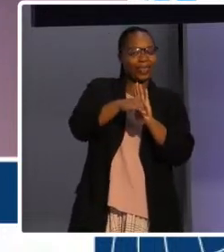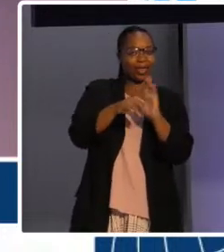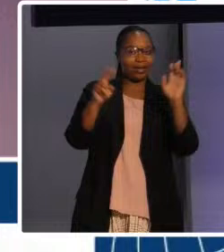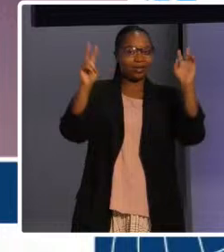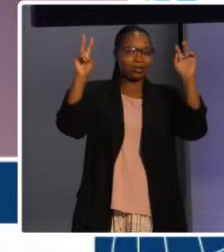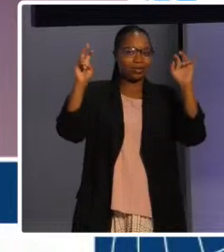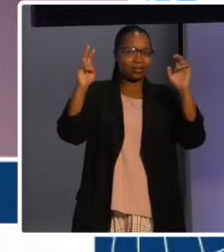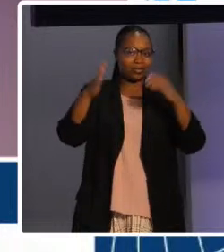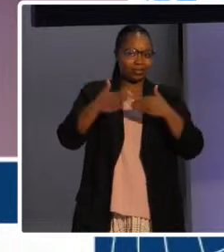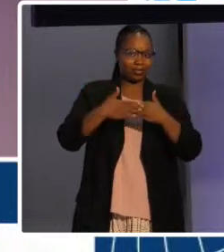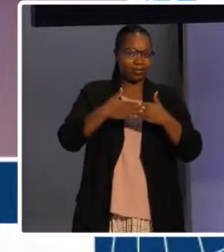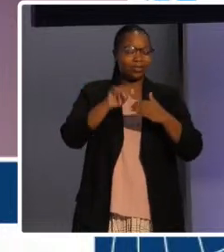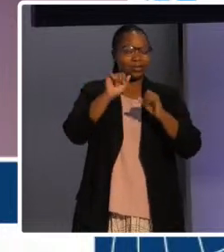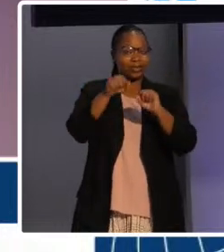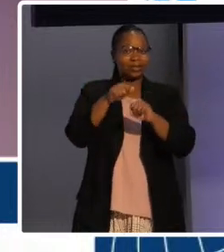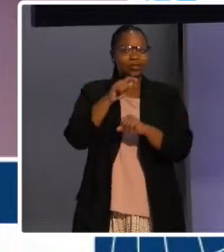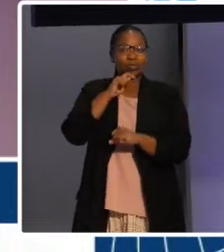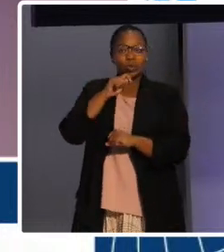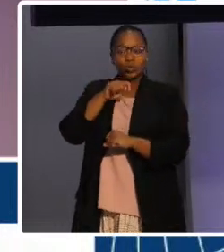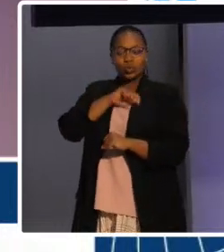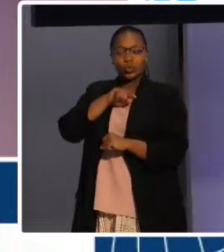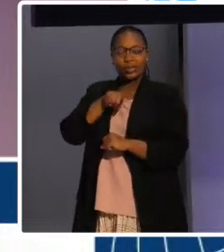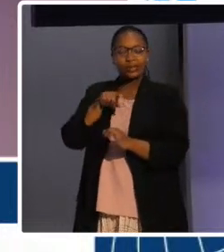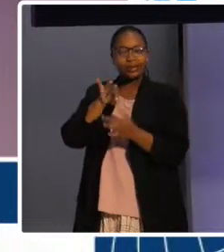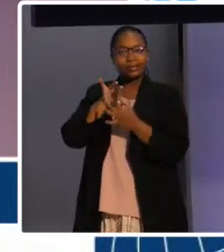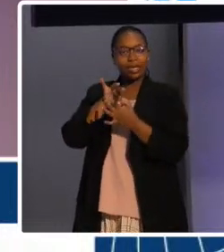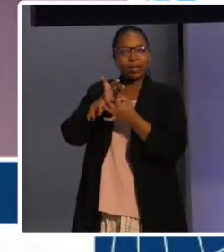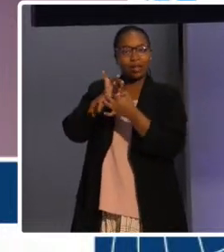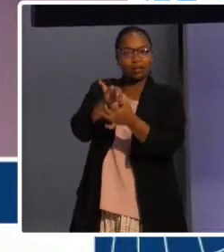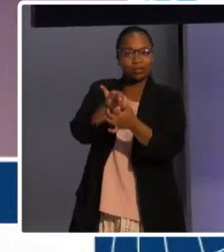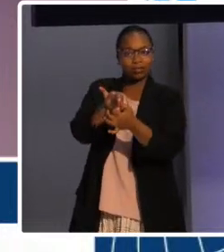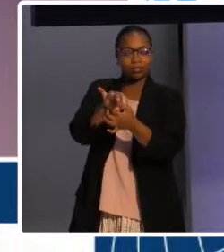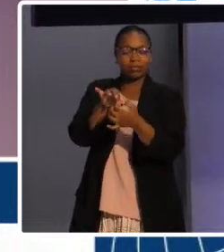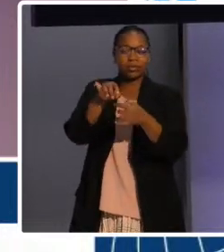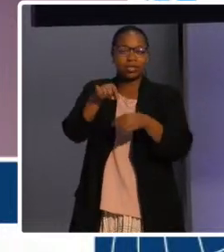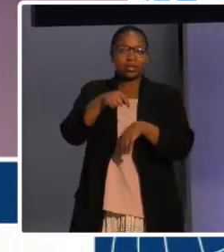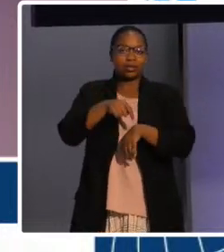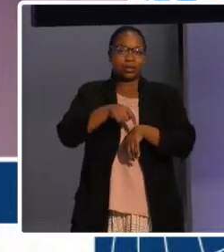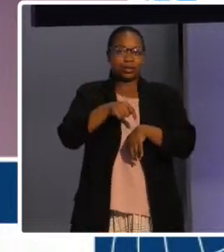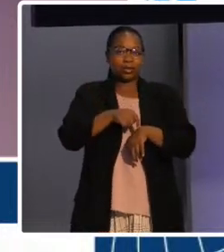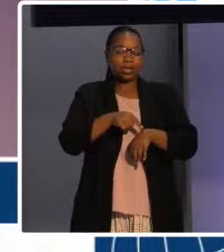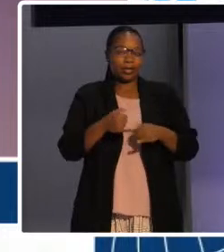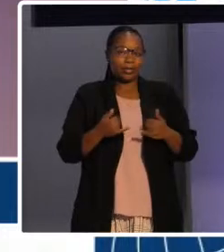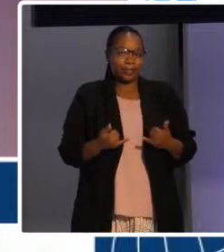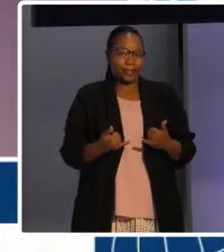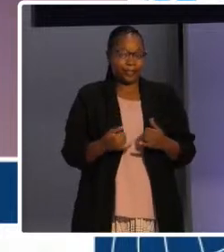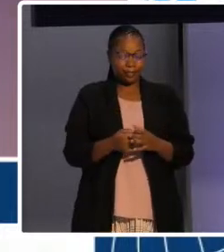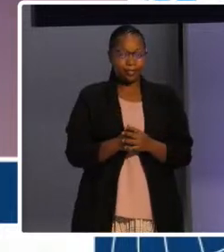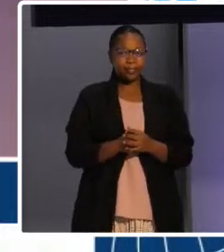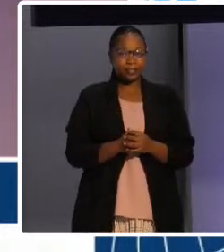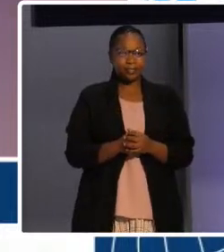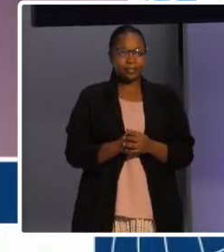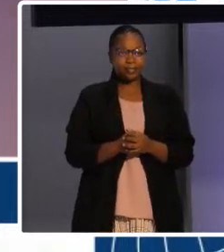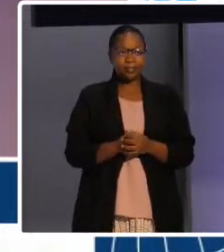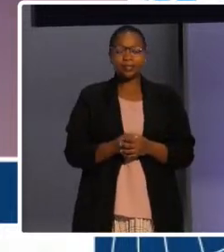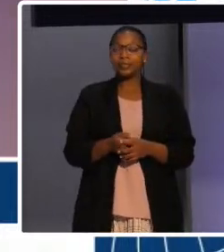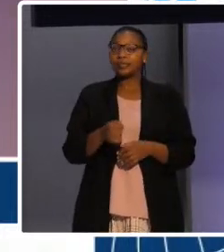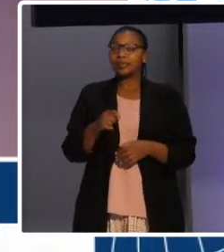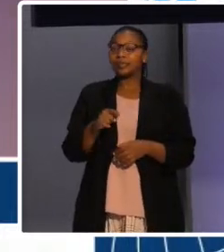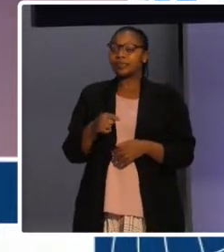is as relevant and as it is timely. This is so